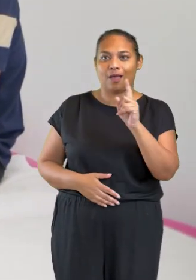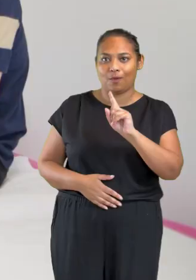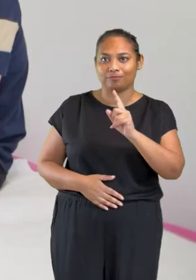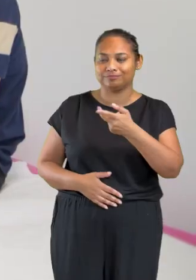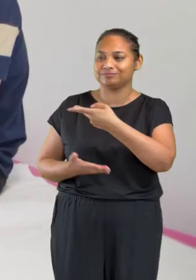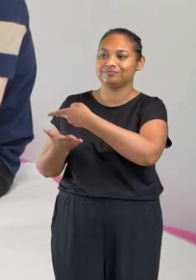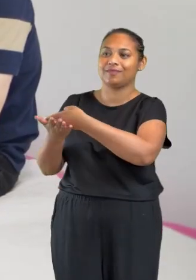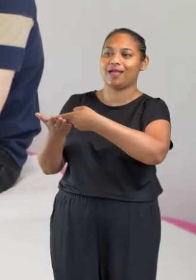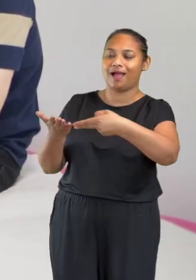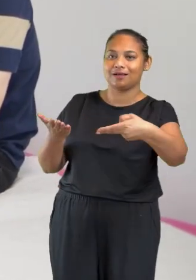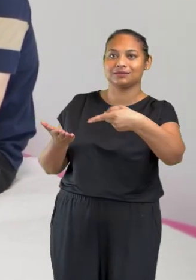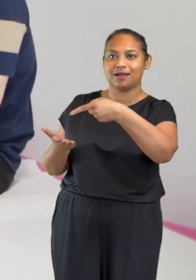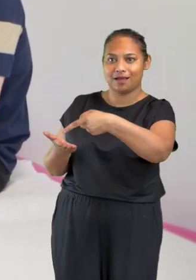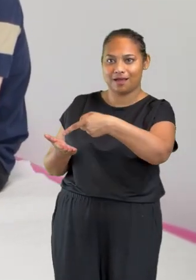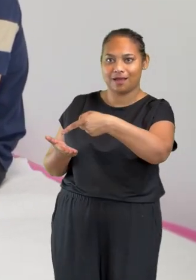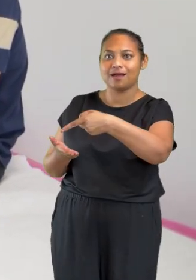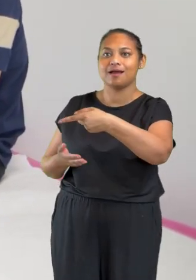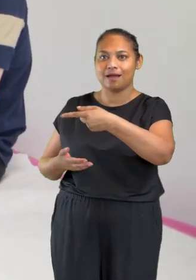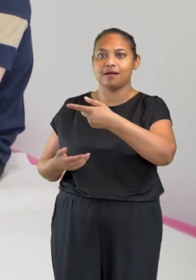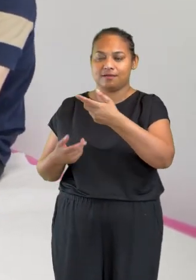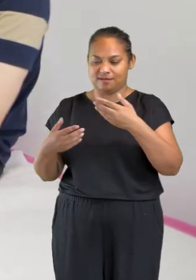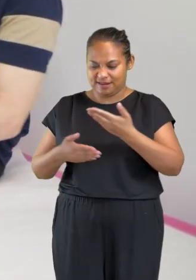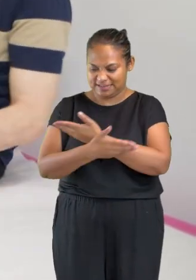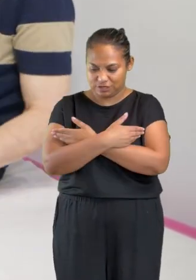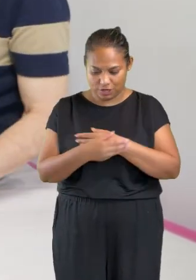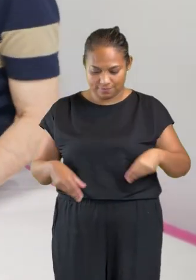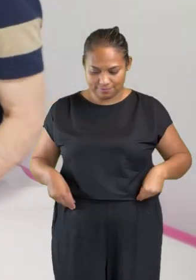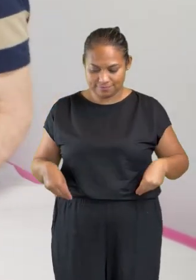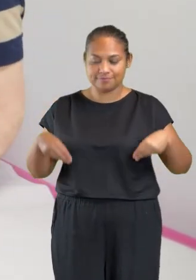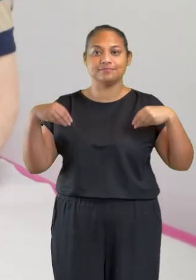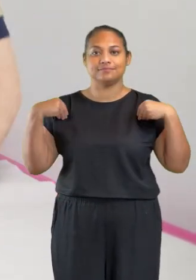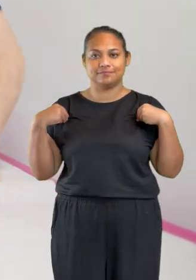lift your t-shirt up to the top of your chest. Okay.